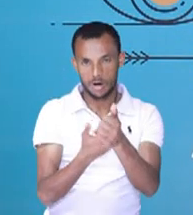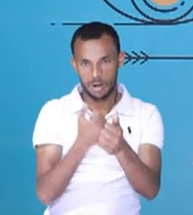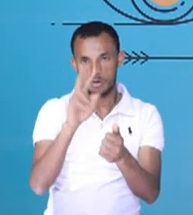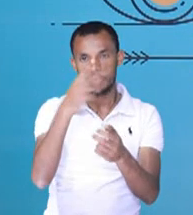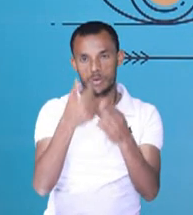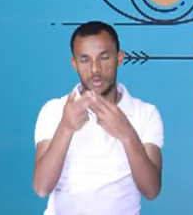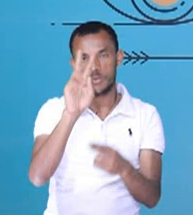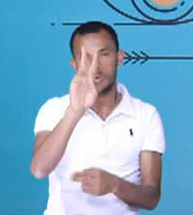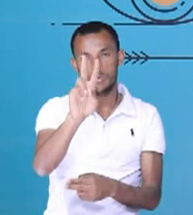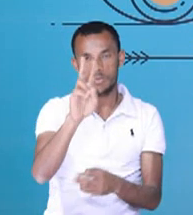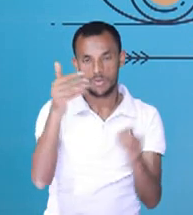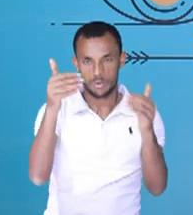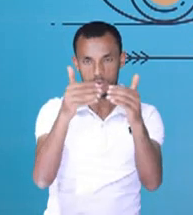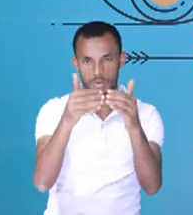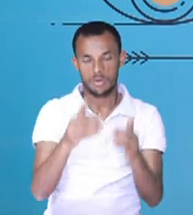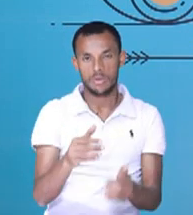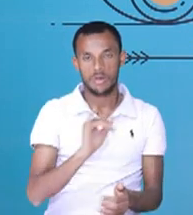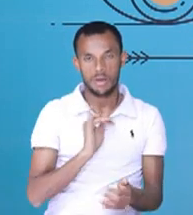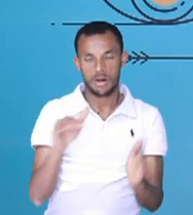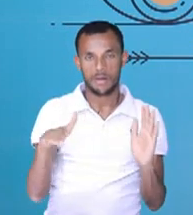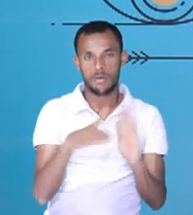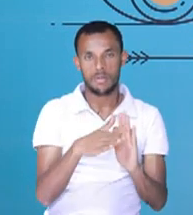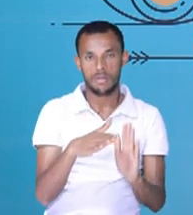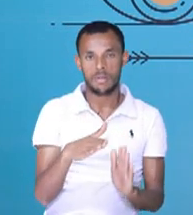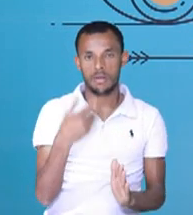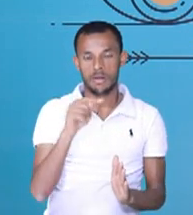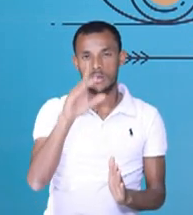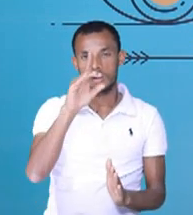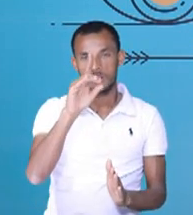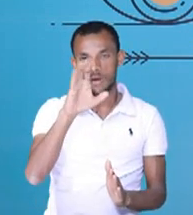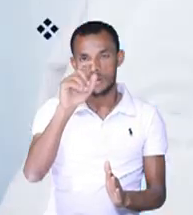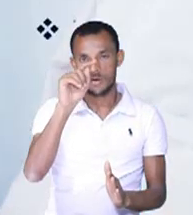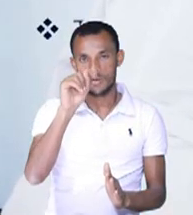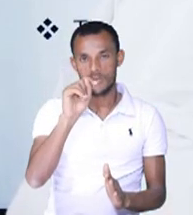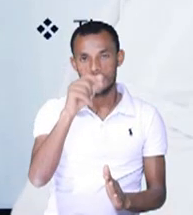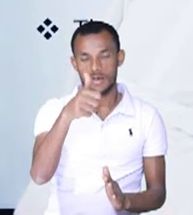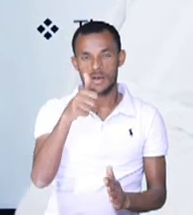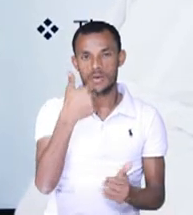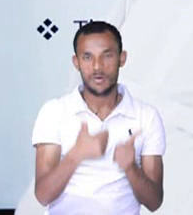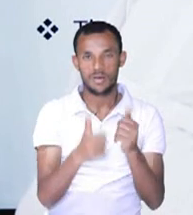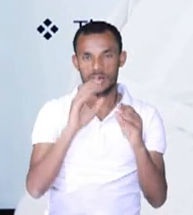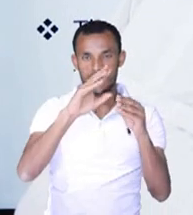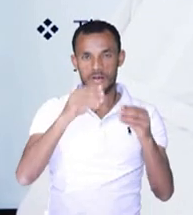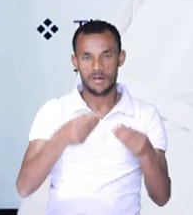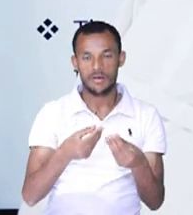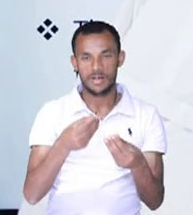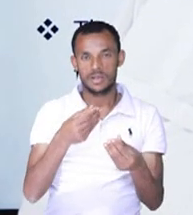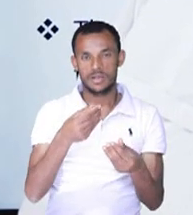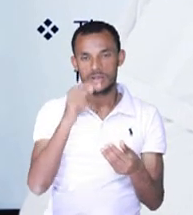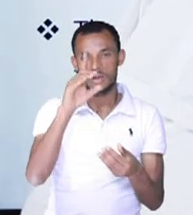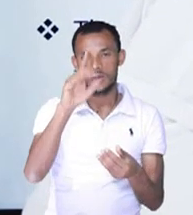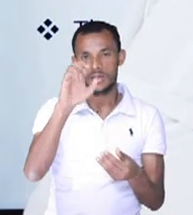2 is equal to, I can represent as the determinant of A, which gives the determinant